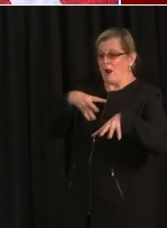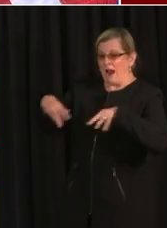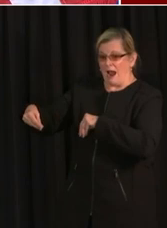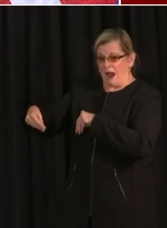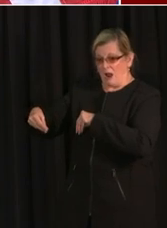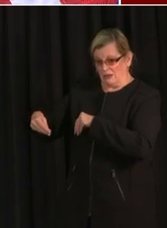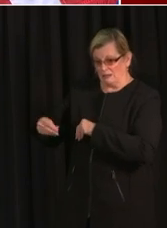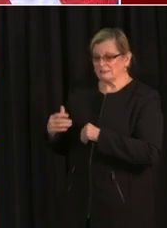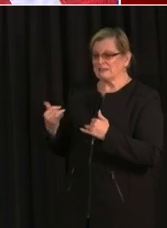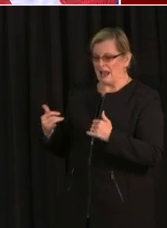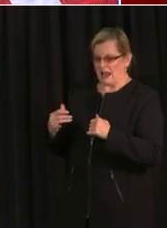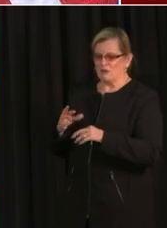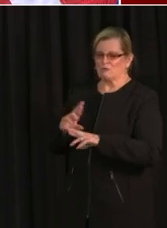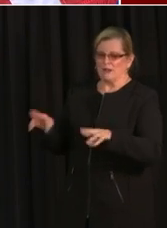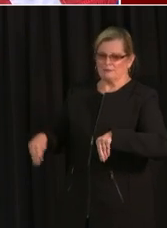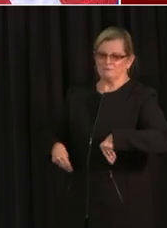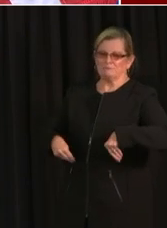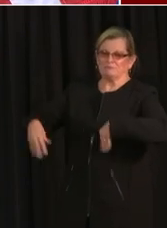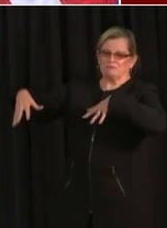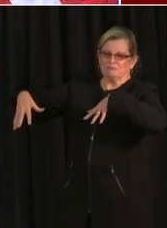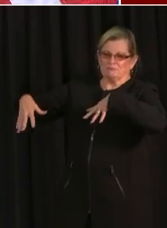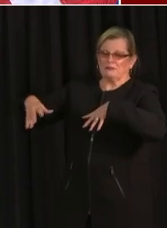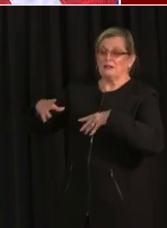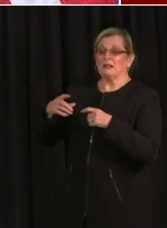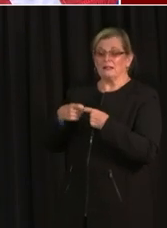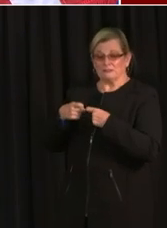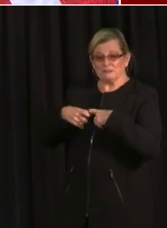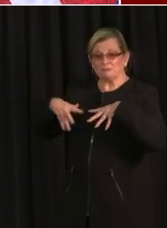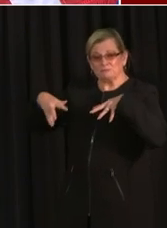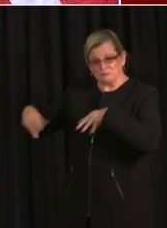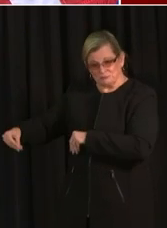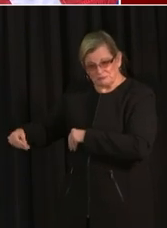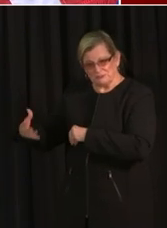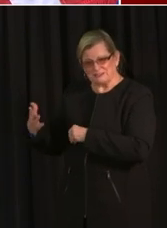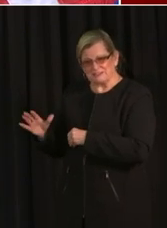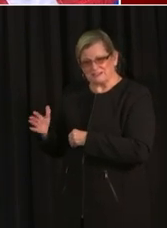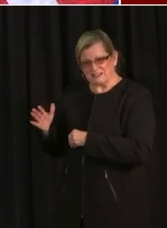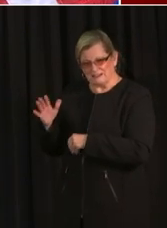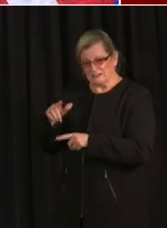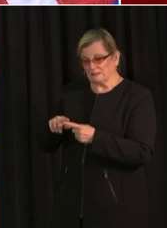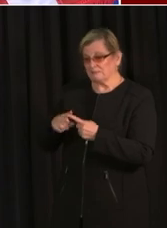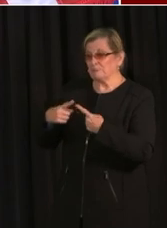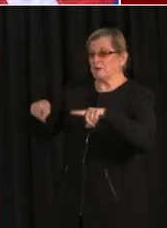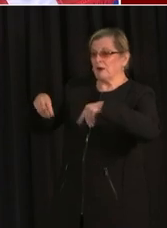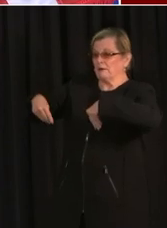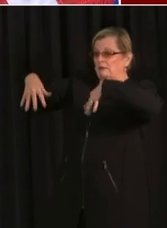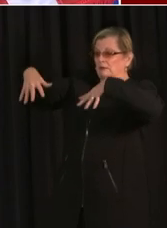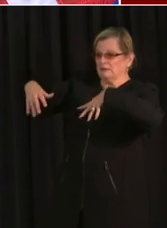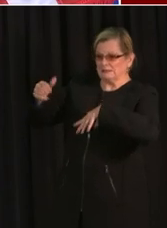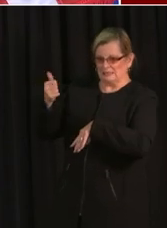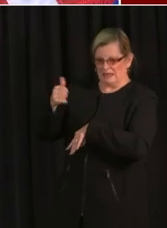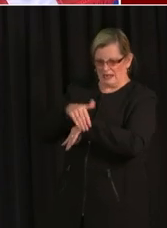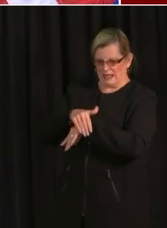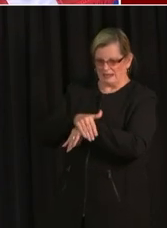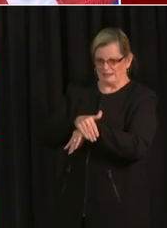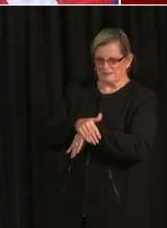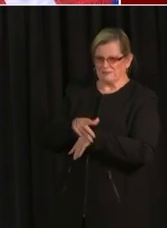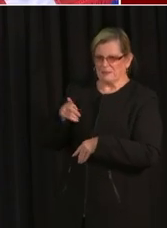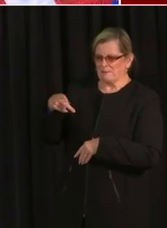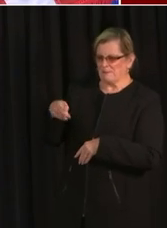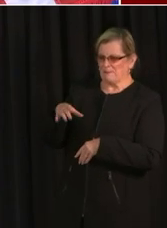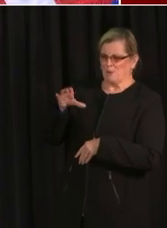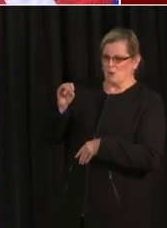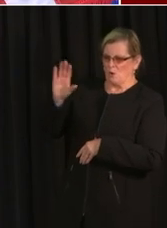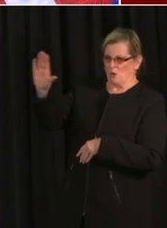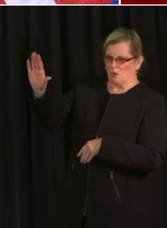an outage yesterday, I think about 10 o'clock. I think that the Pepco issue